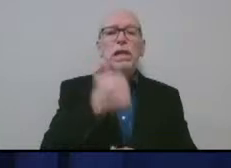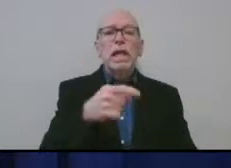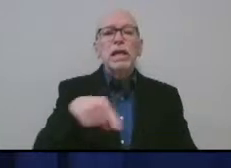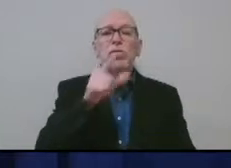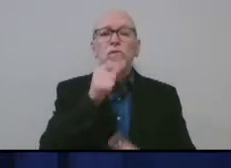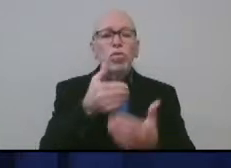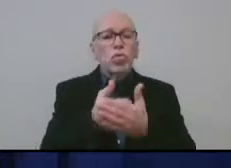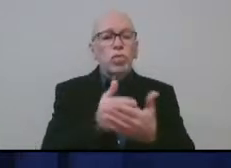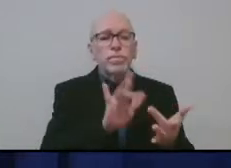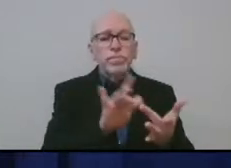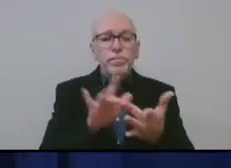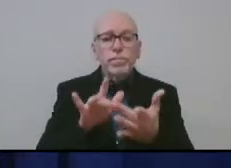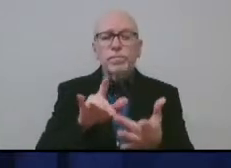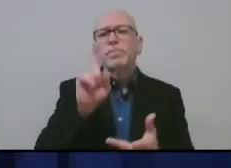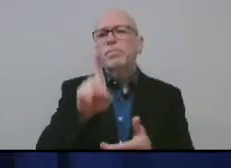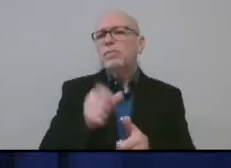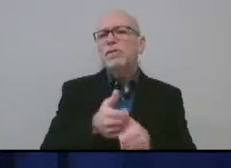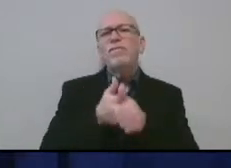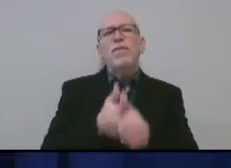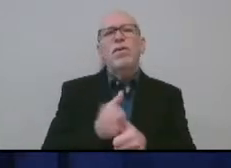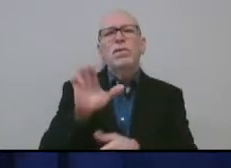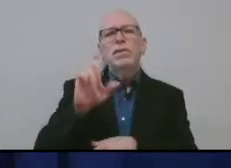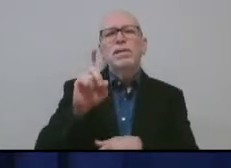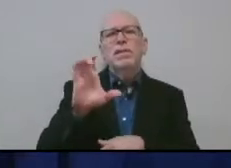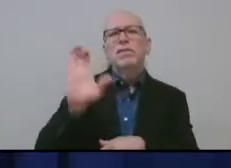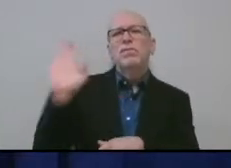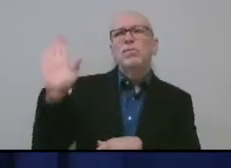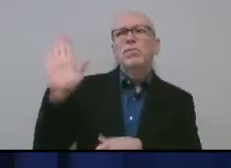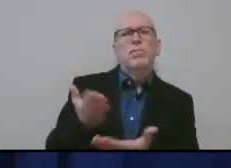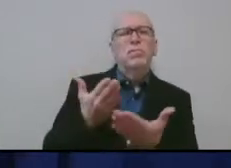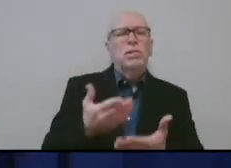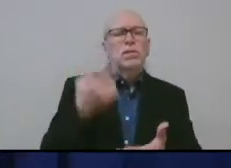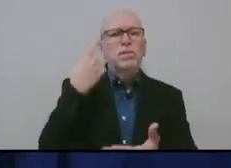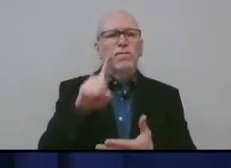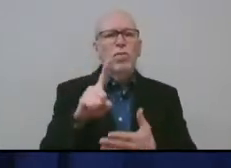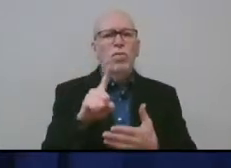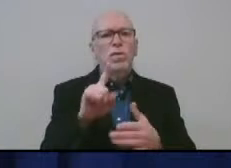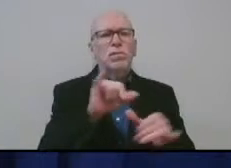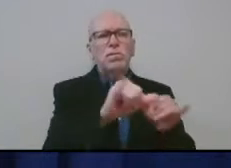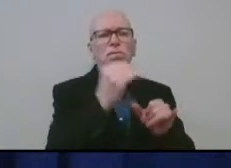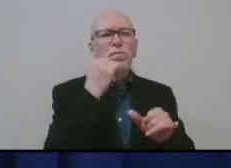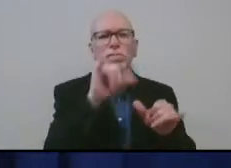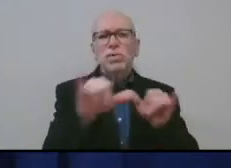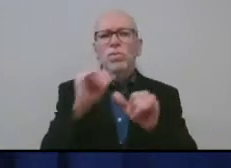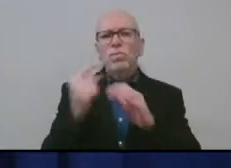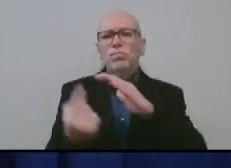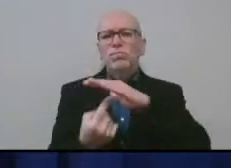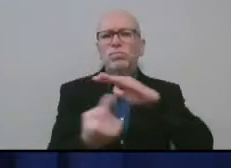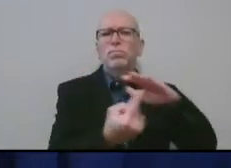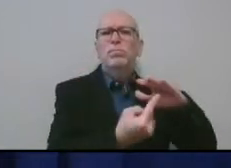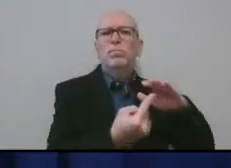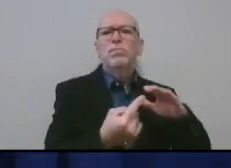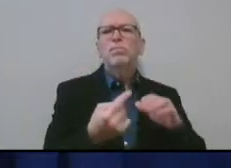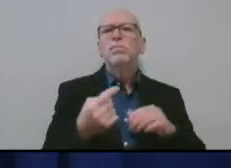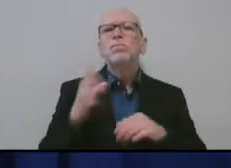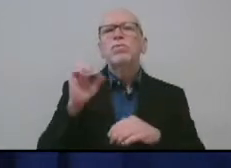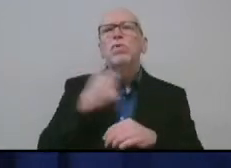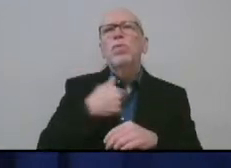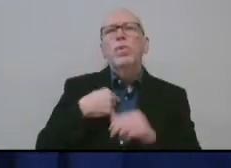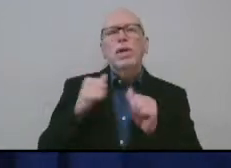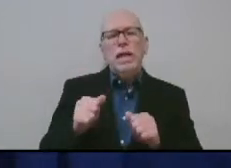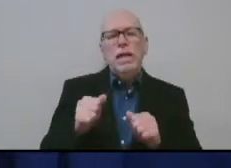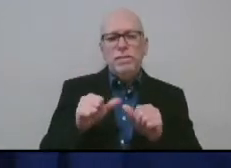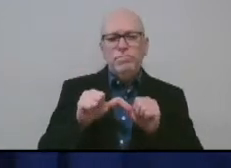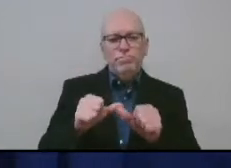contact adhere to the CDC's quarantine recommendations so that we can continue to move Indiana in the right direction and keep